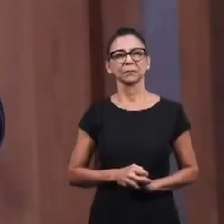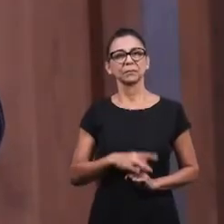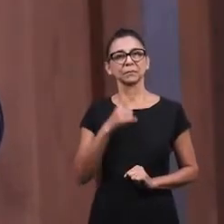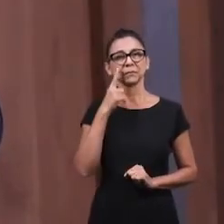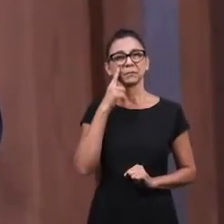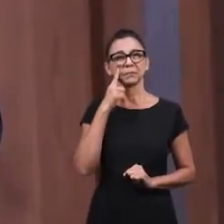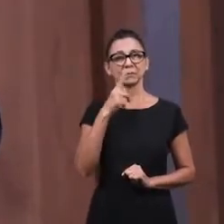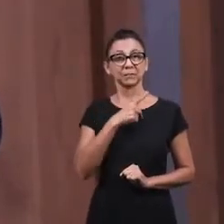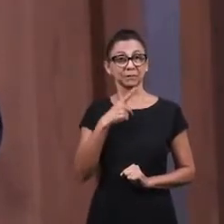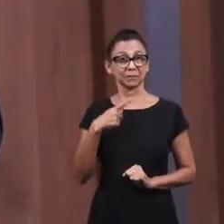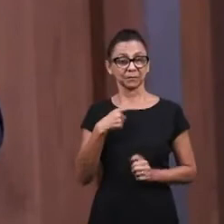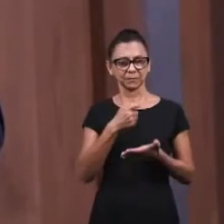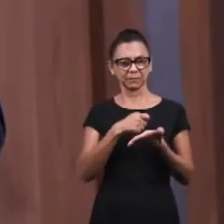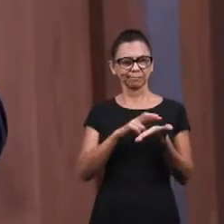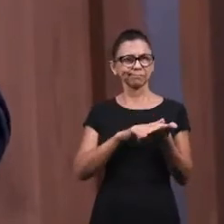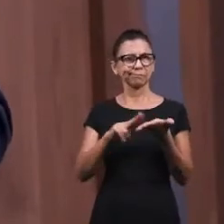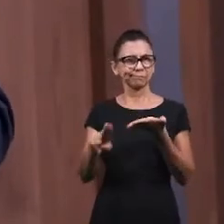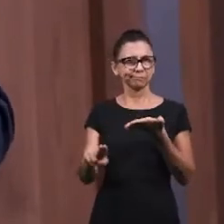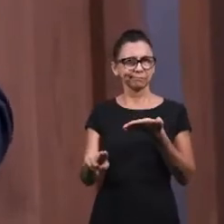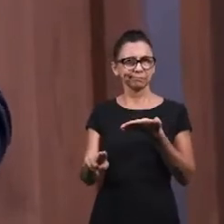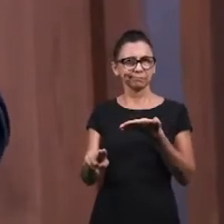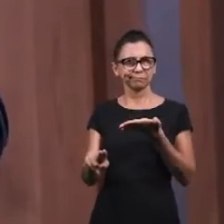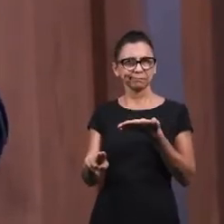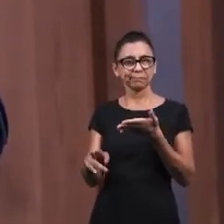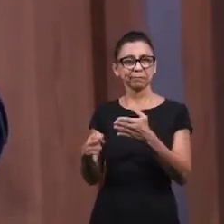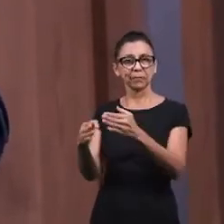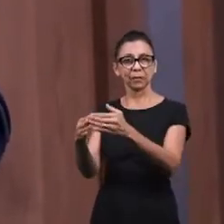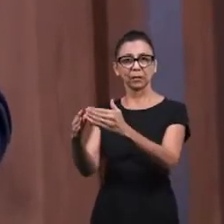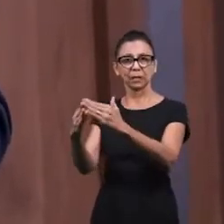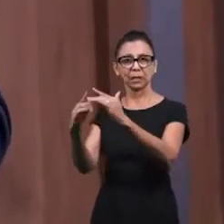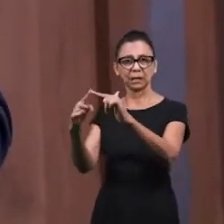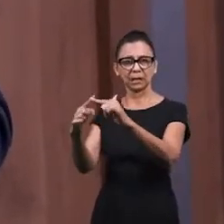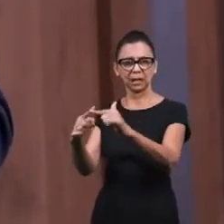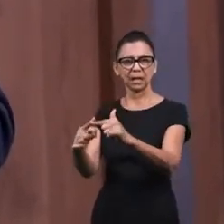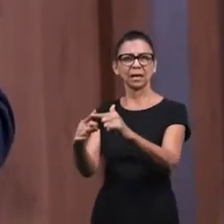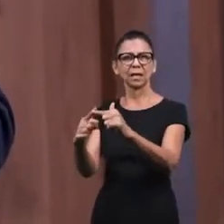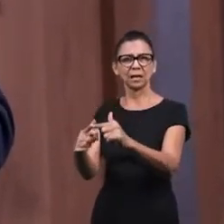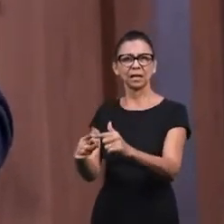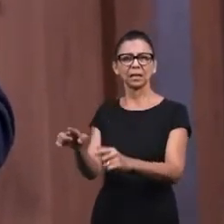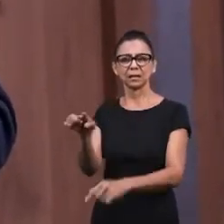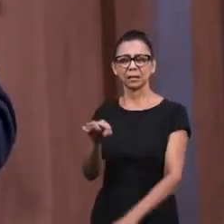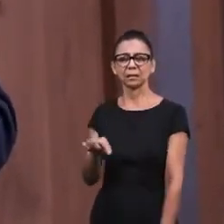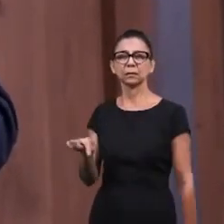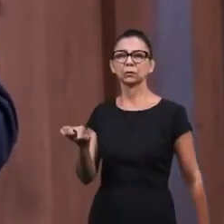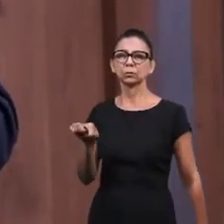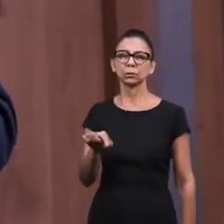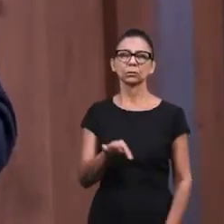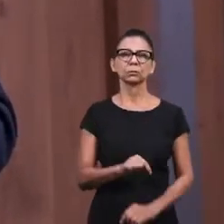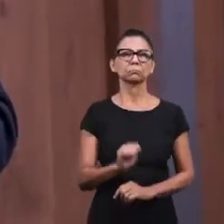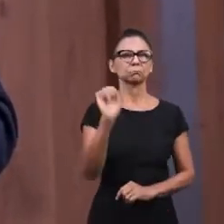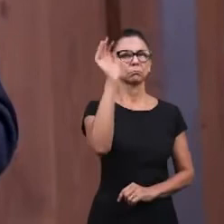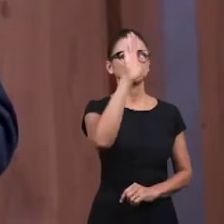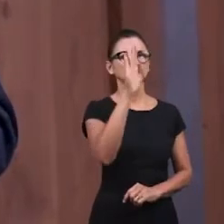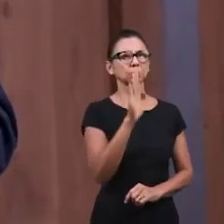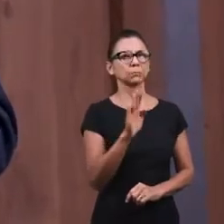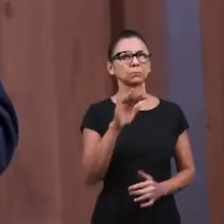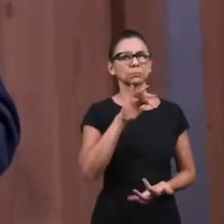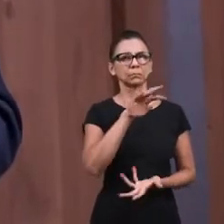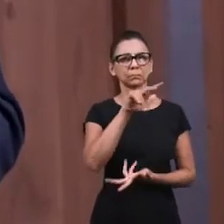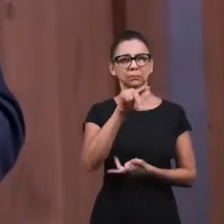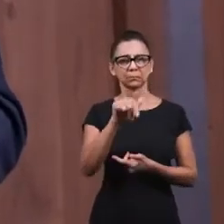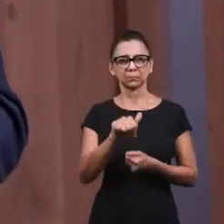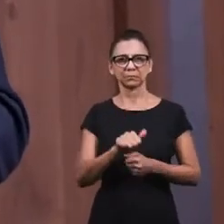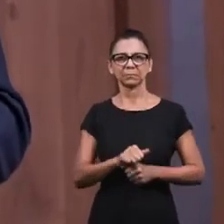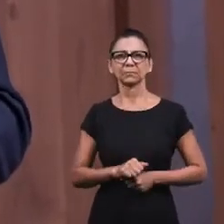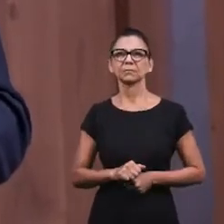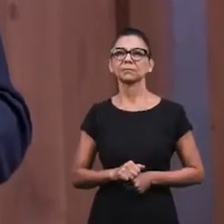Now let us hear the pastor letter, a message sent by a pastor to their churches